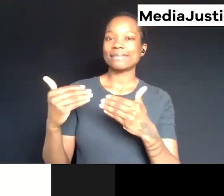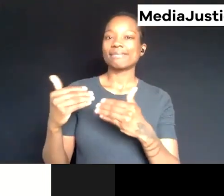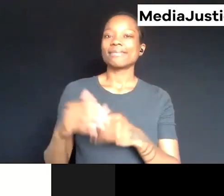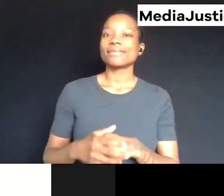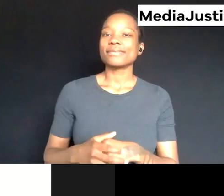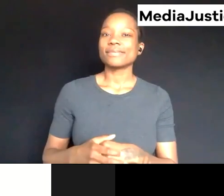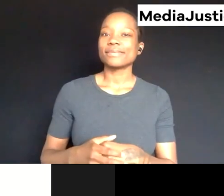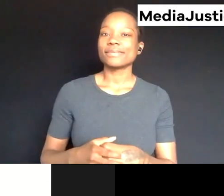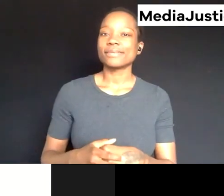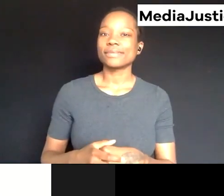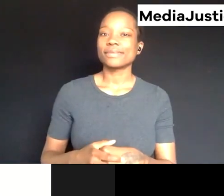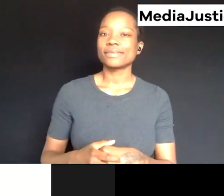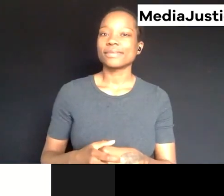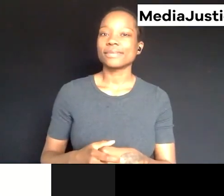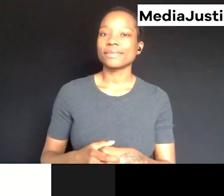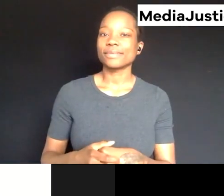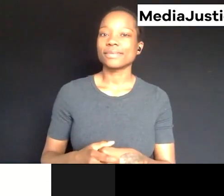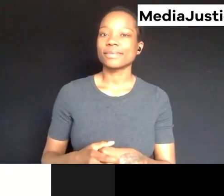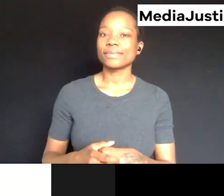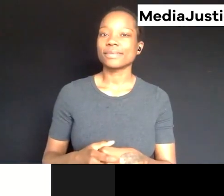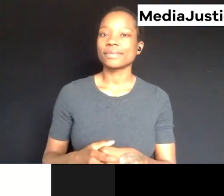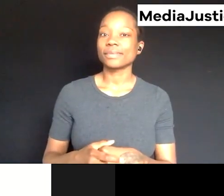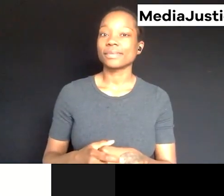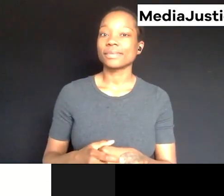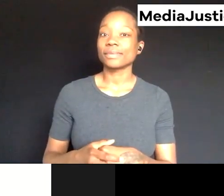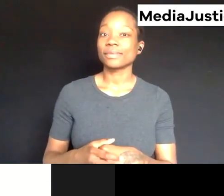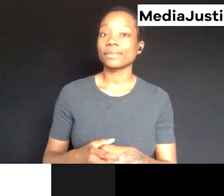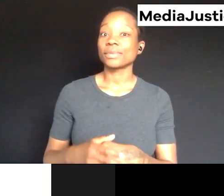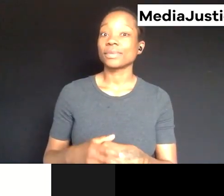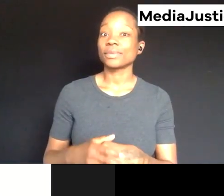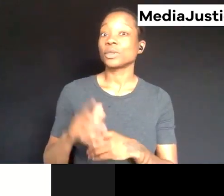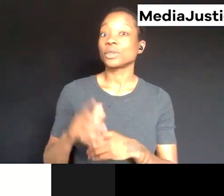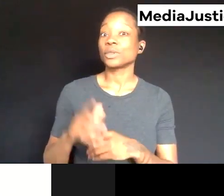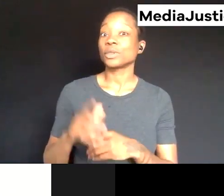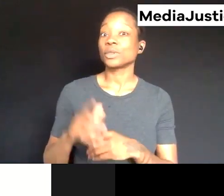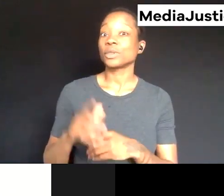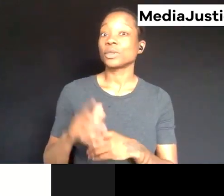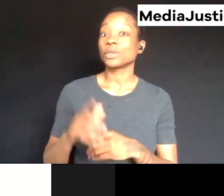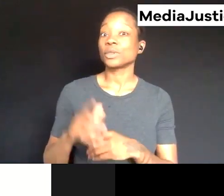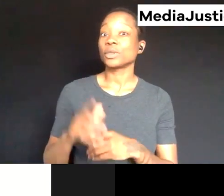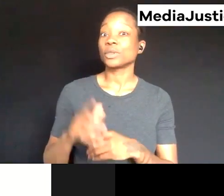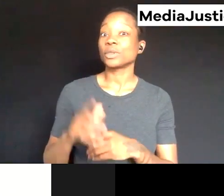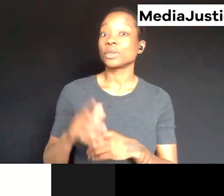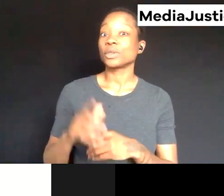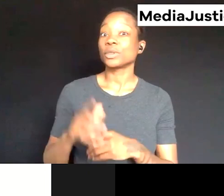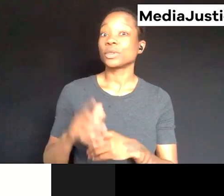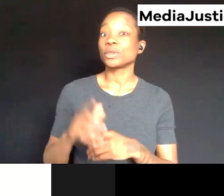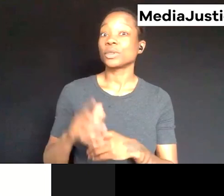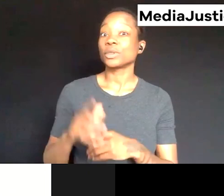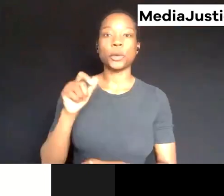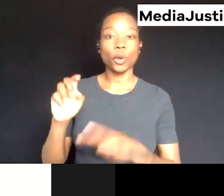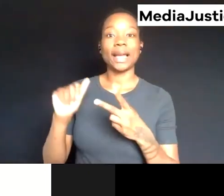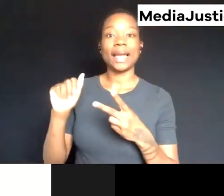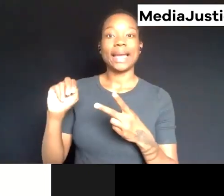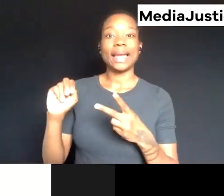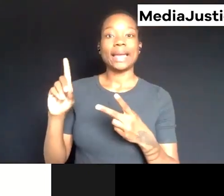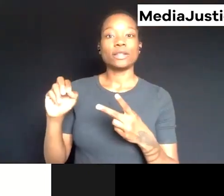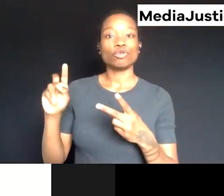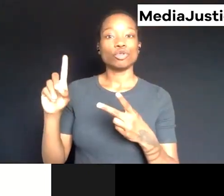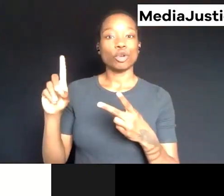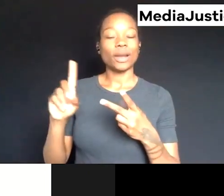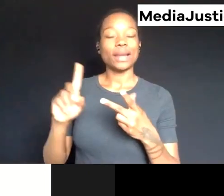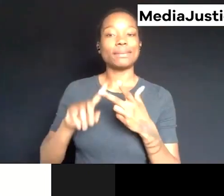Faster gets more points. Google, Android, and YouTube are owned by which corporation? It's funny, I was just talking about this with my staff. Is